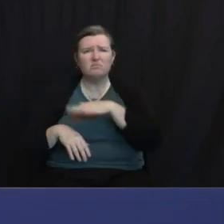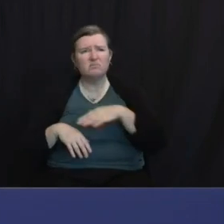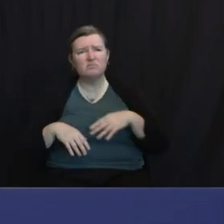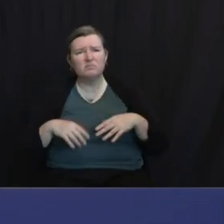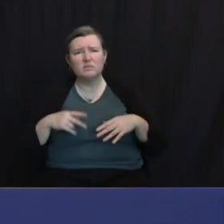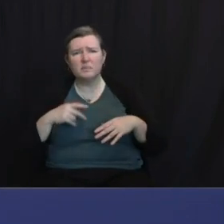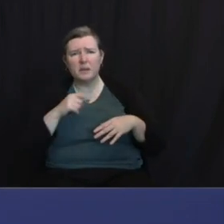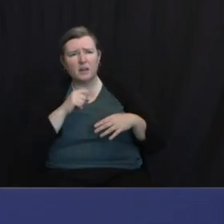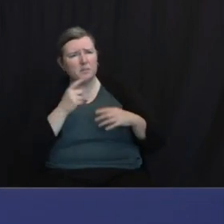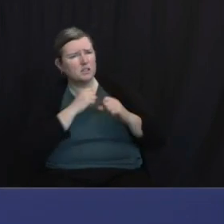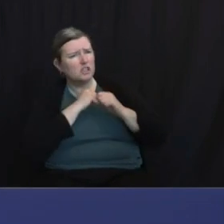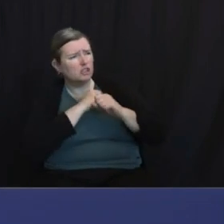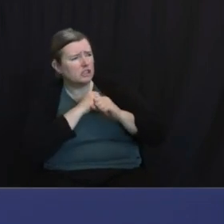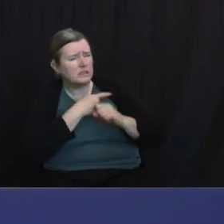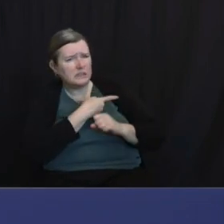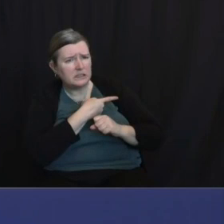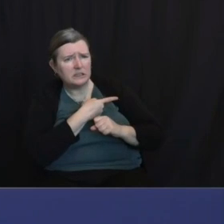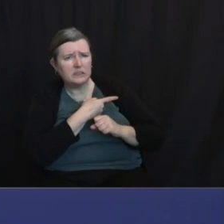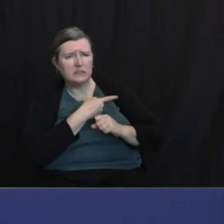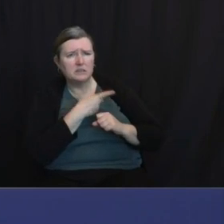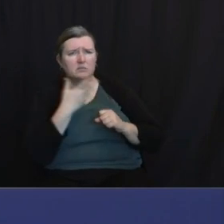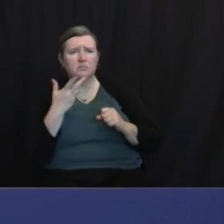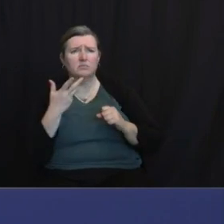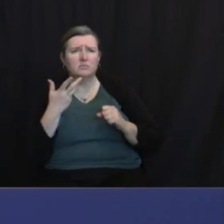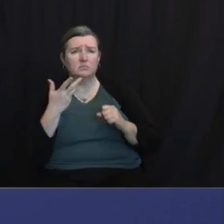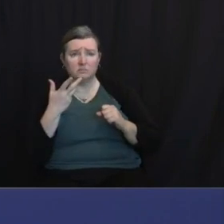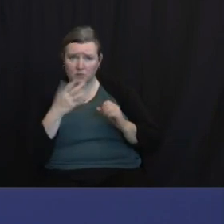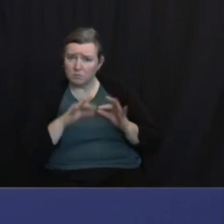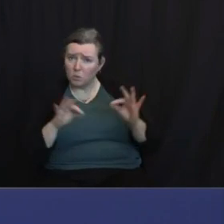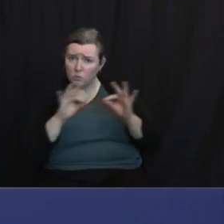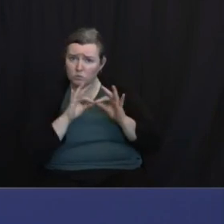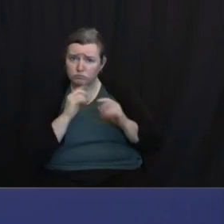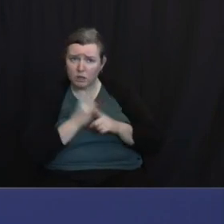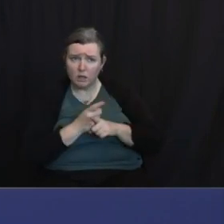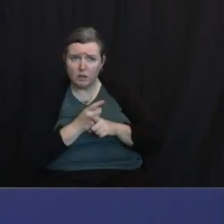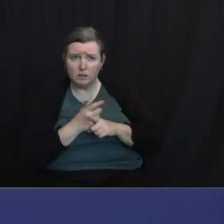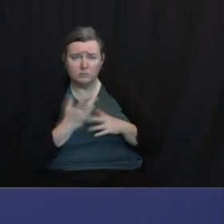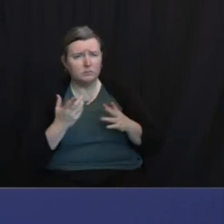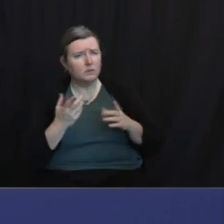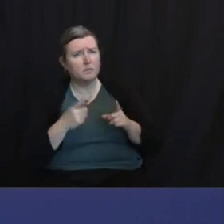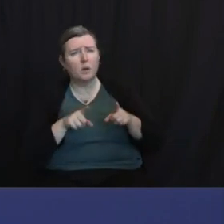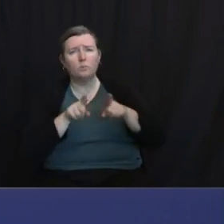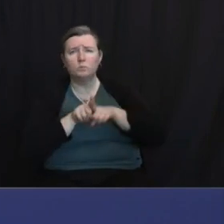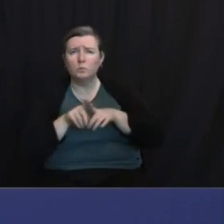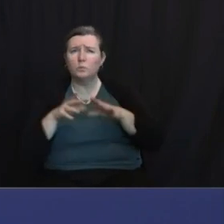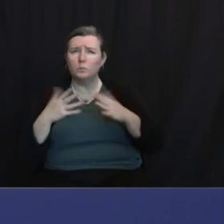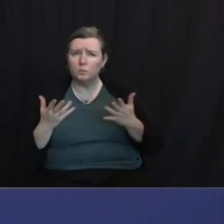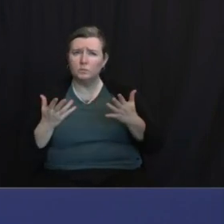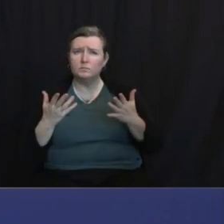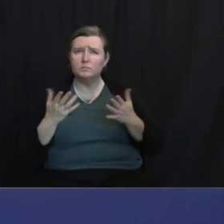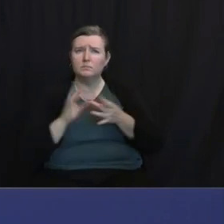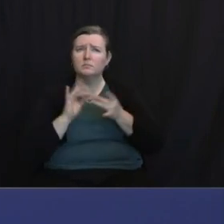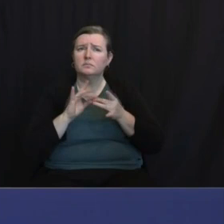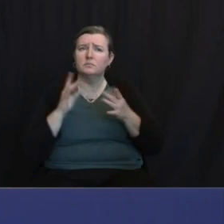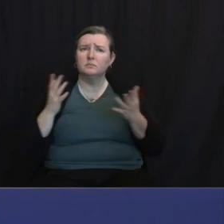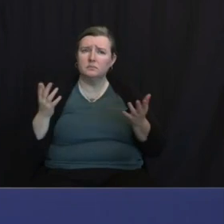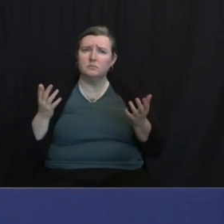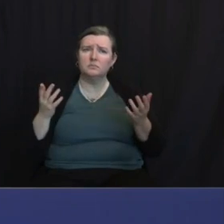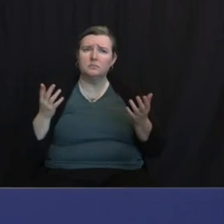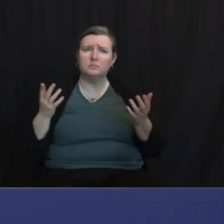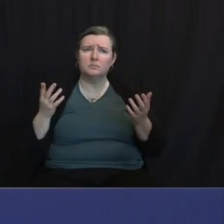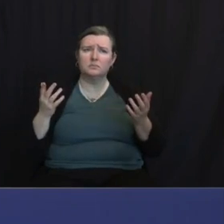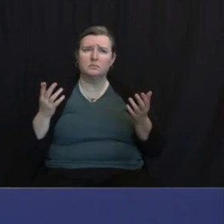matters, which is true, but on the other hand, sort of echoing the comments I made in my remarks